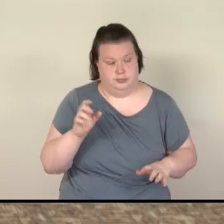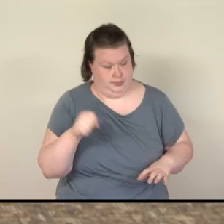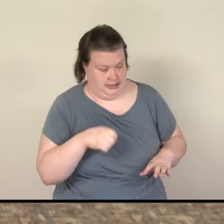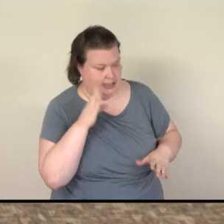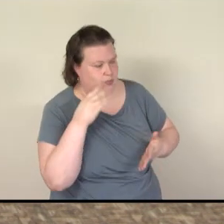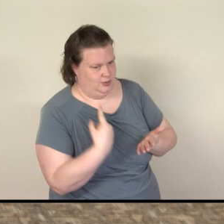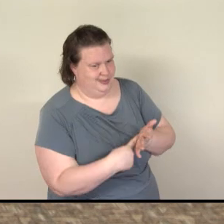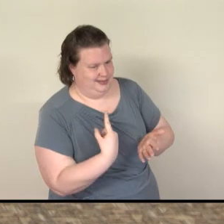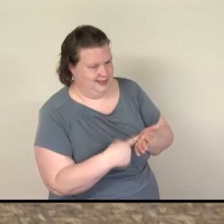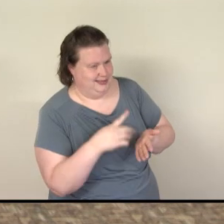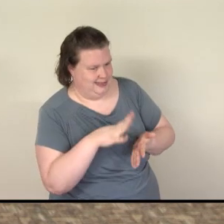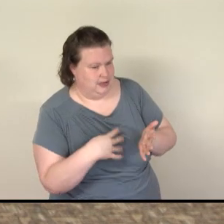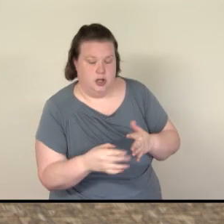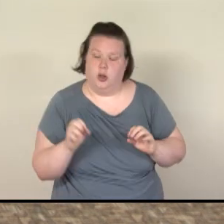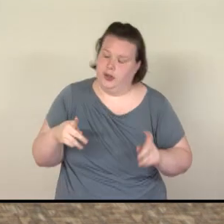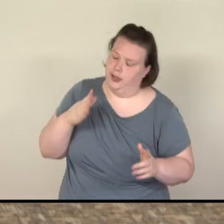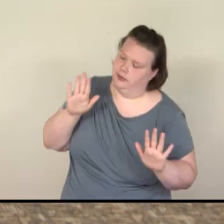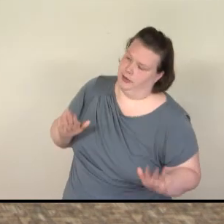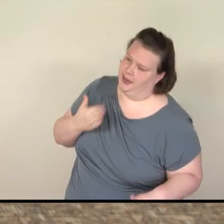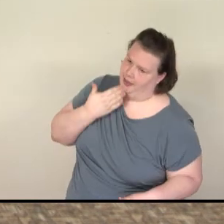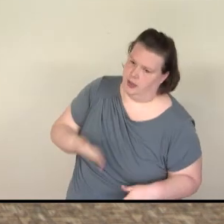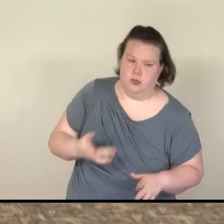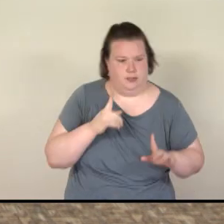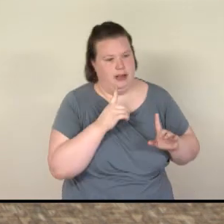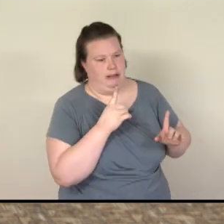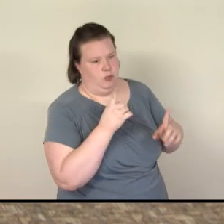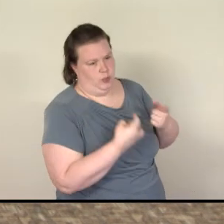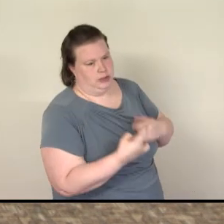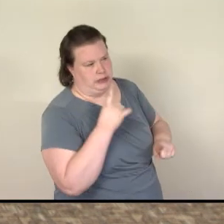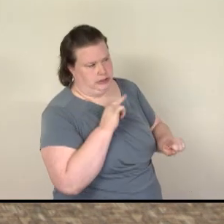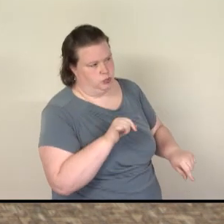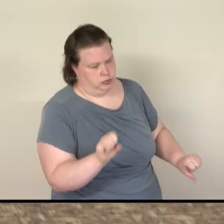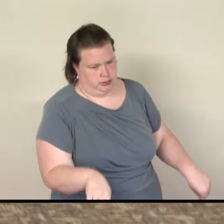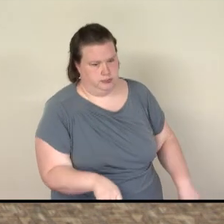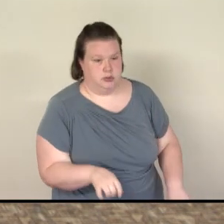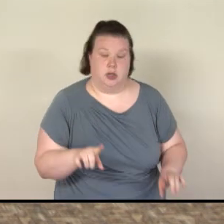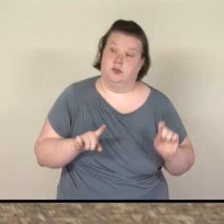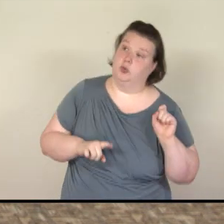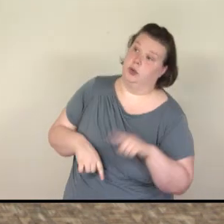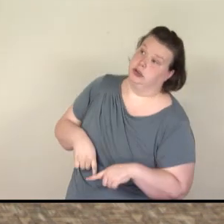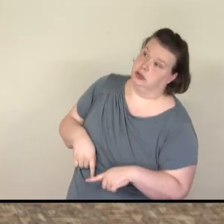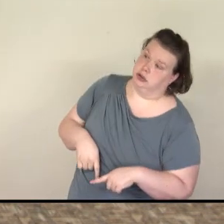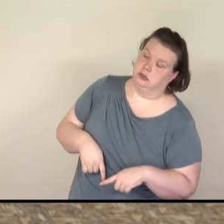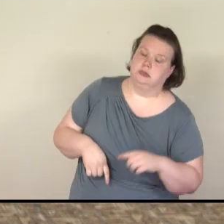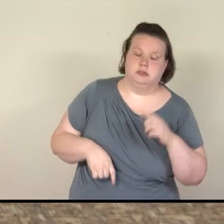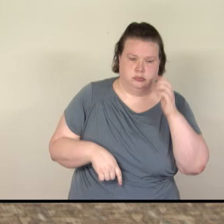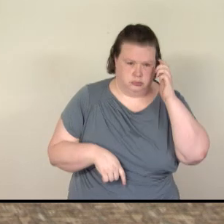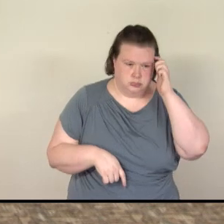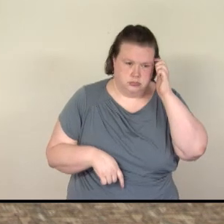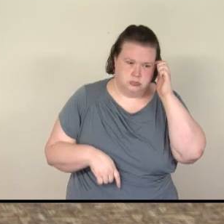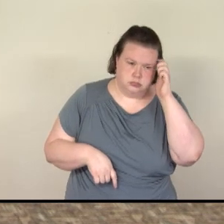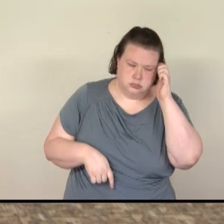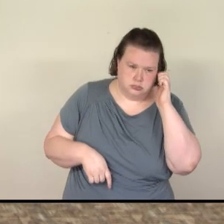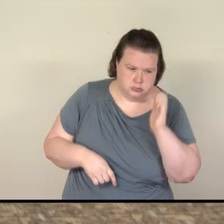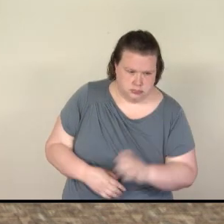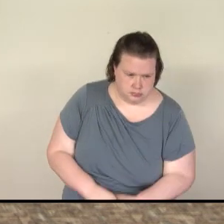bit about that schedule. Okay, great. So Thank you for I that. can answer questions on that as well. Yes, sir. Mr. Davis.